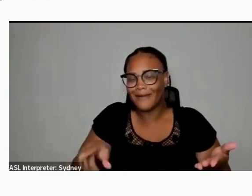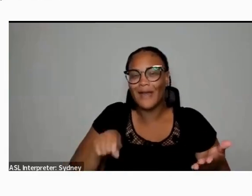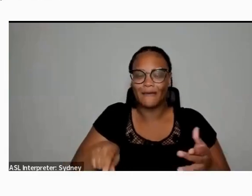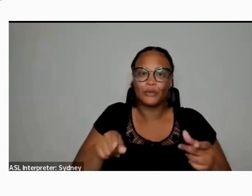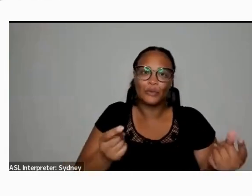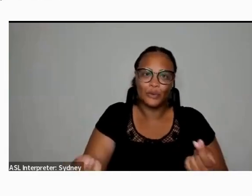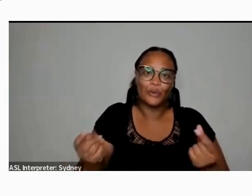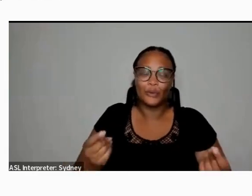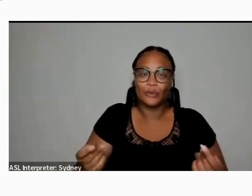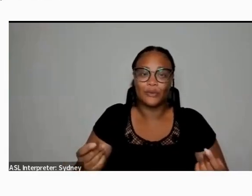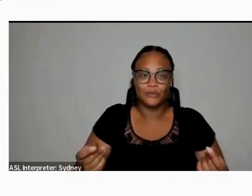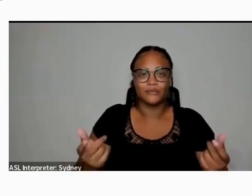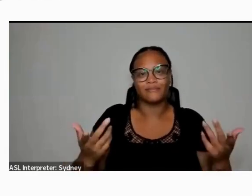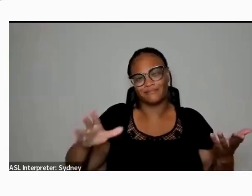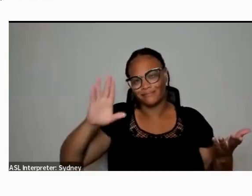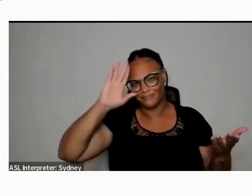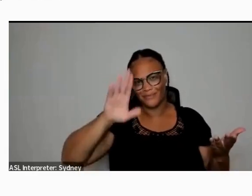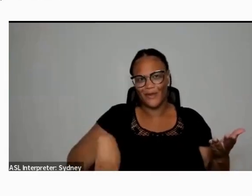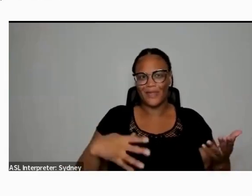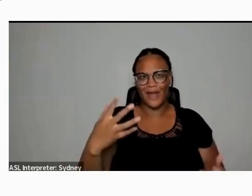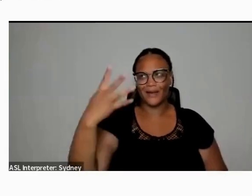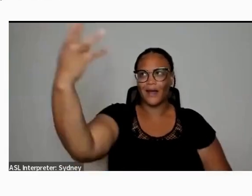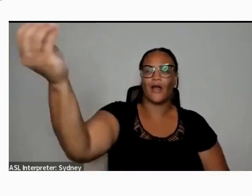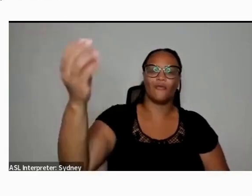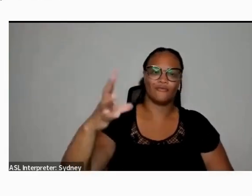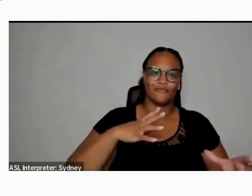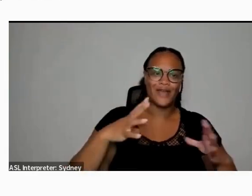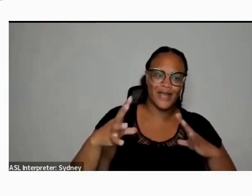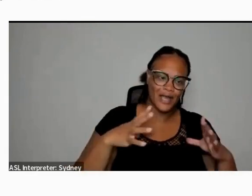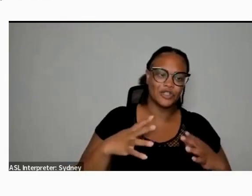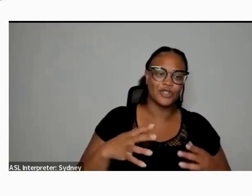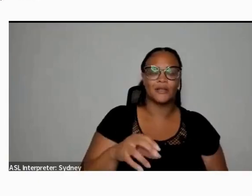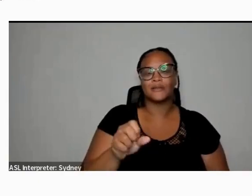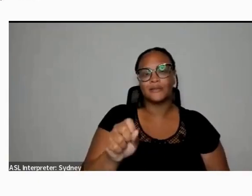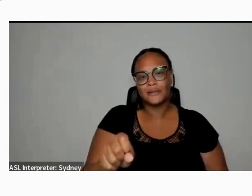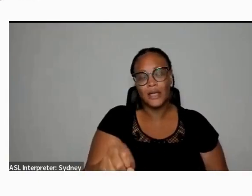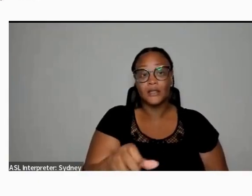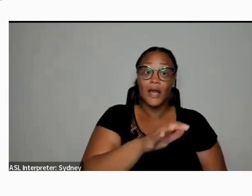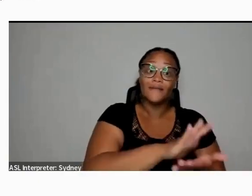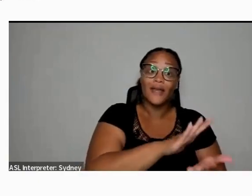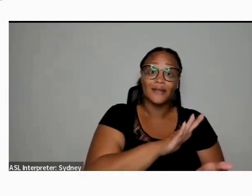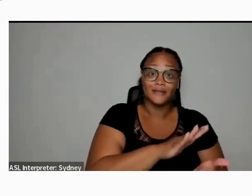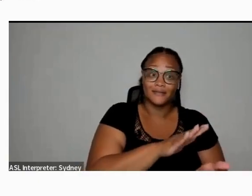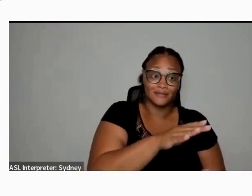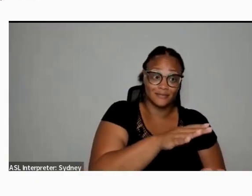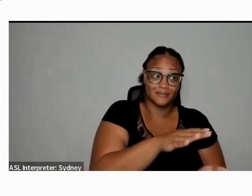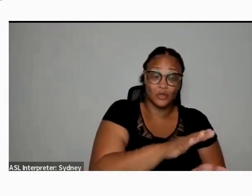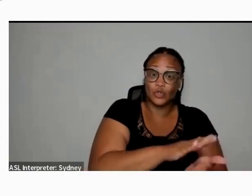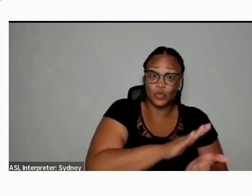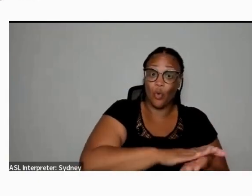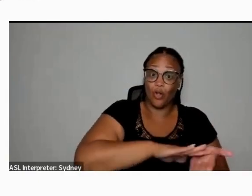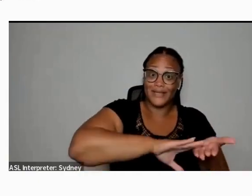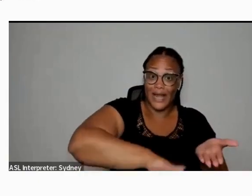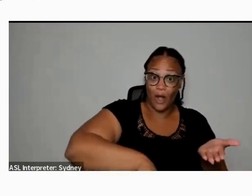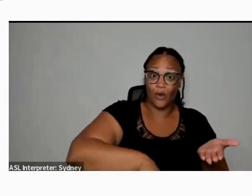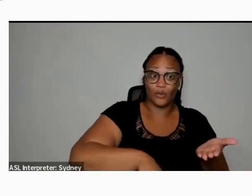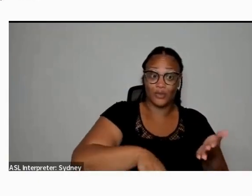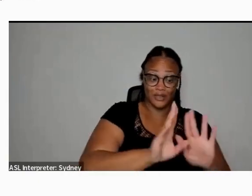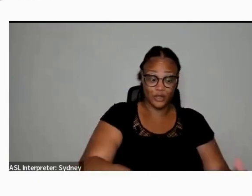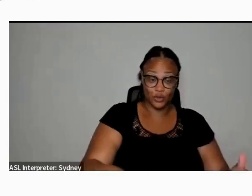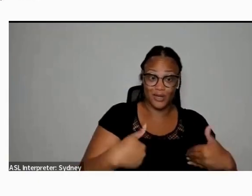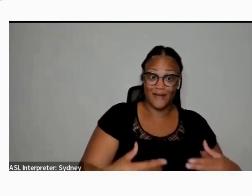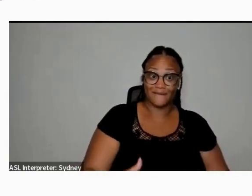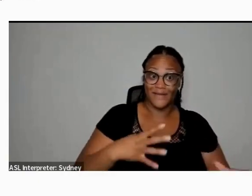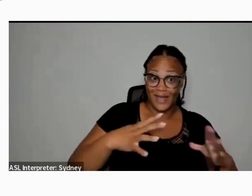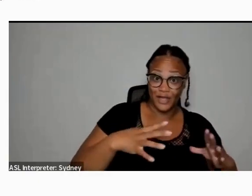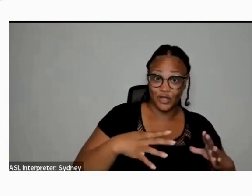just, even though it's school vacation for your children, it's really sometimes not vacation